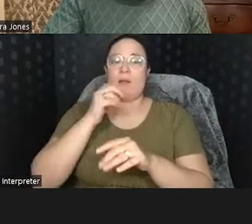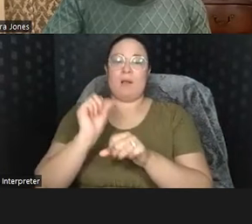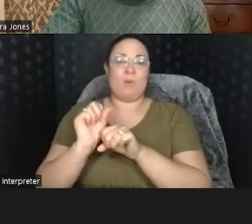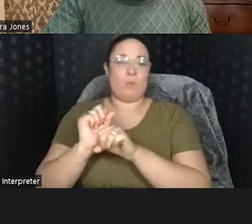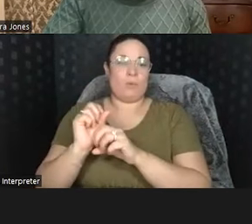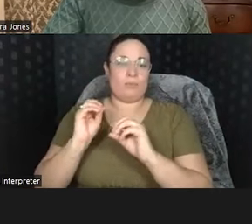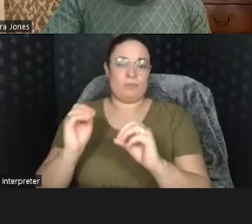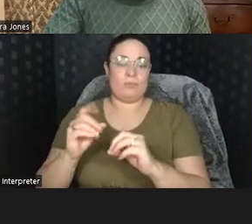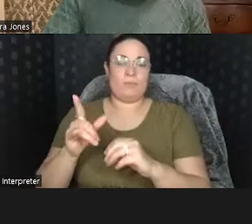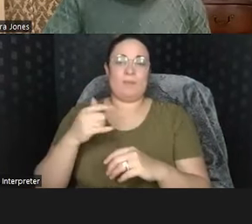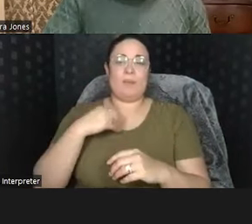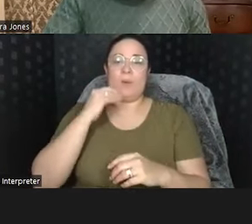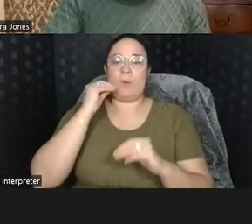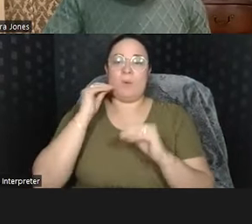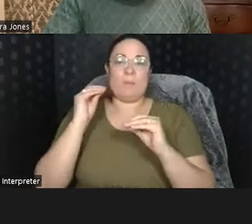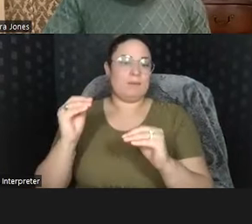likely to experience homelessness.